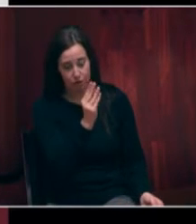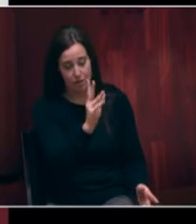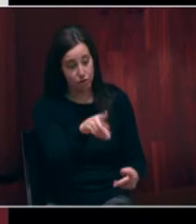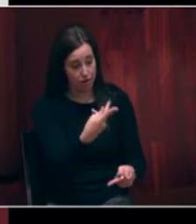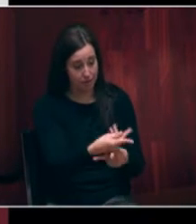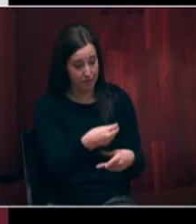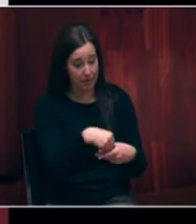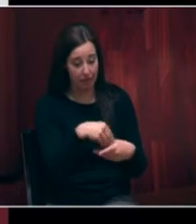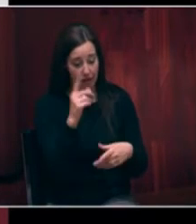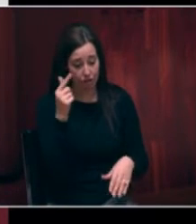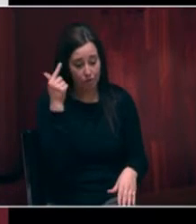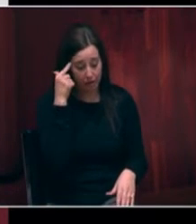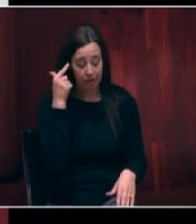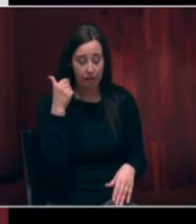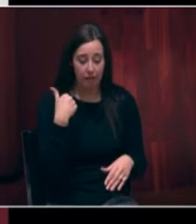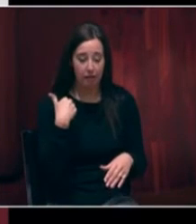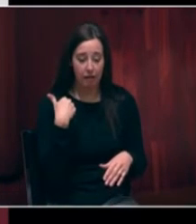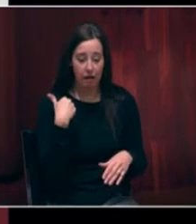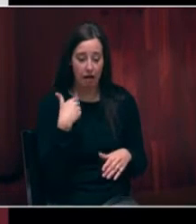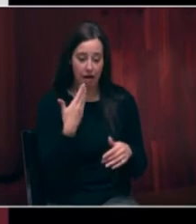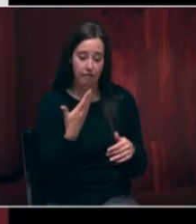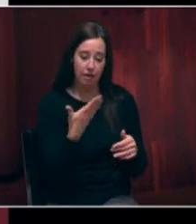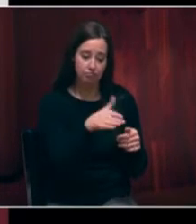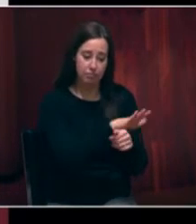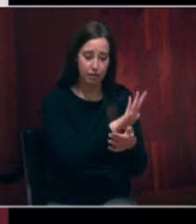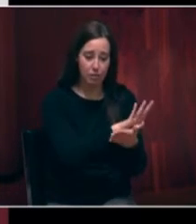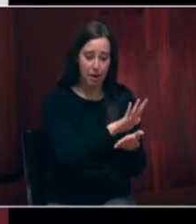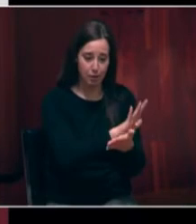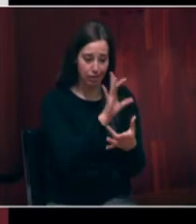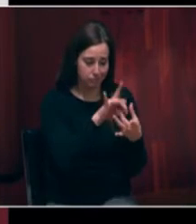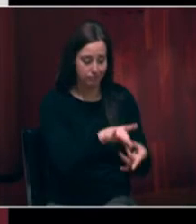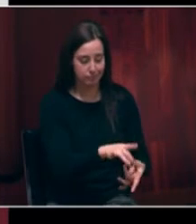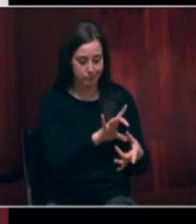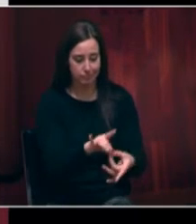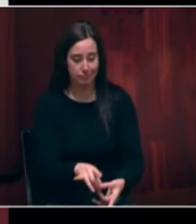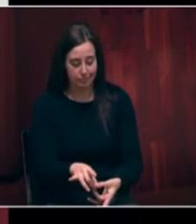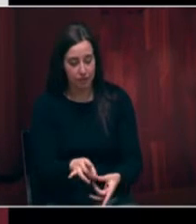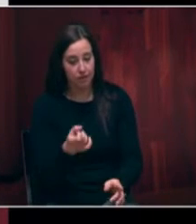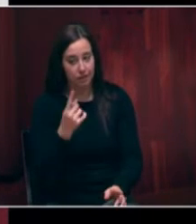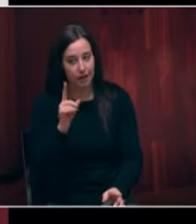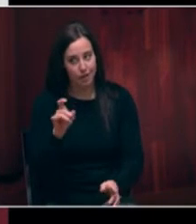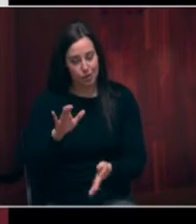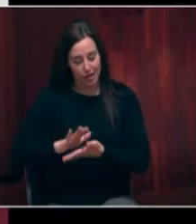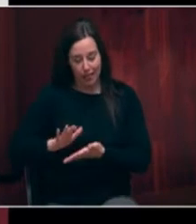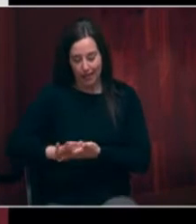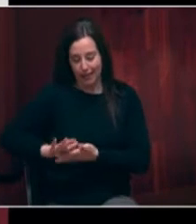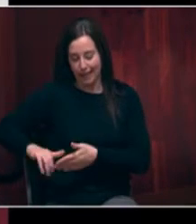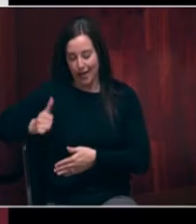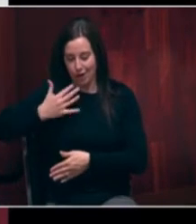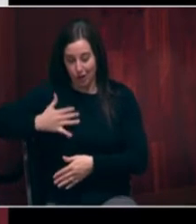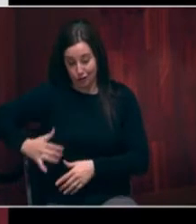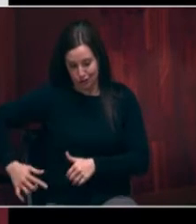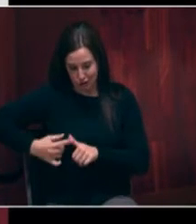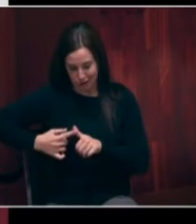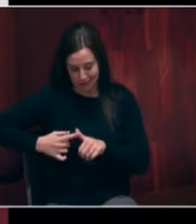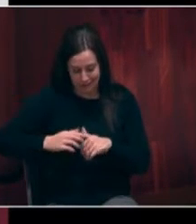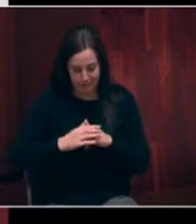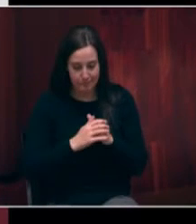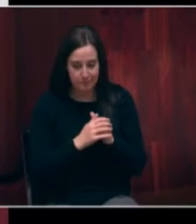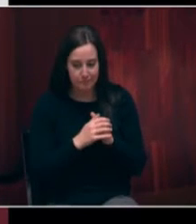there's a cover sheet to it that goes along with each one of those information types. So we needed to do a little bit of house cleaning. Think about the CUI program as we're cleaning house.